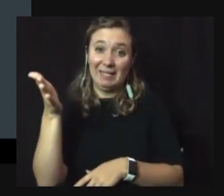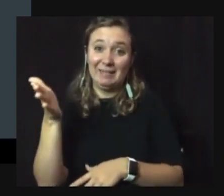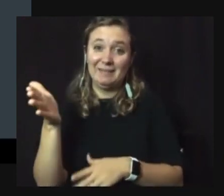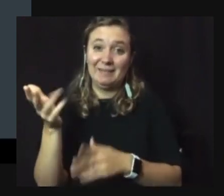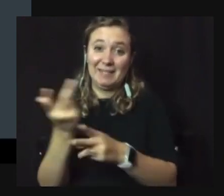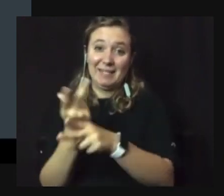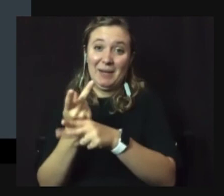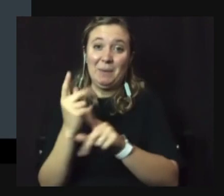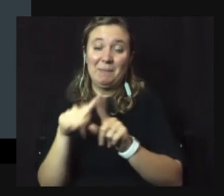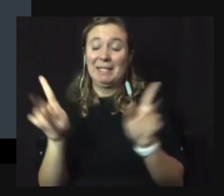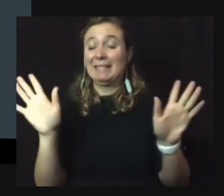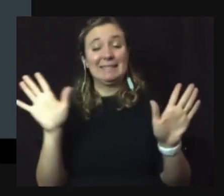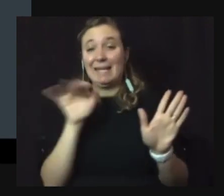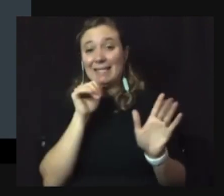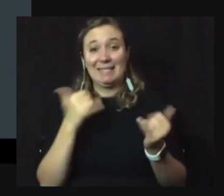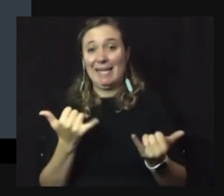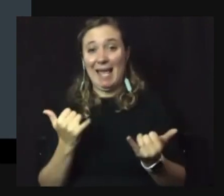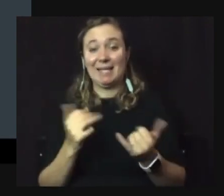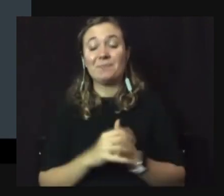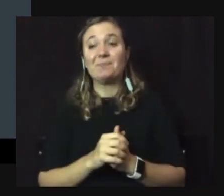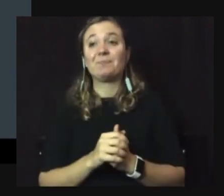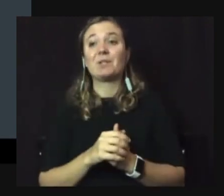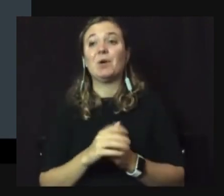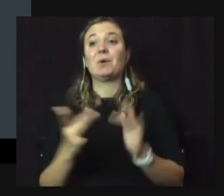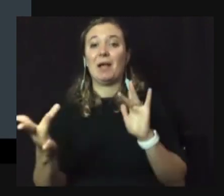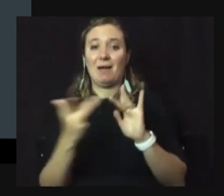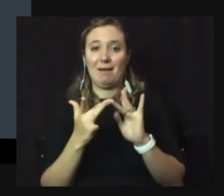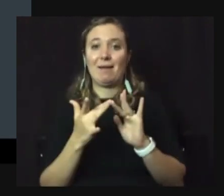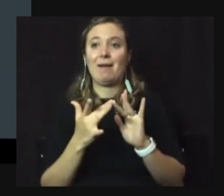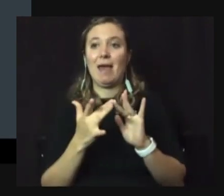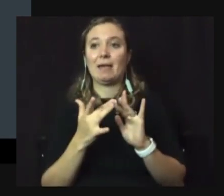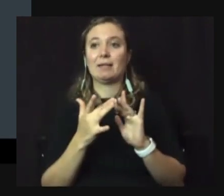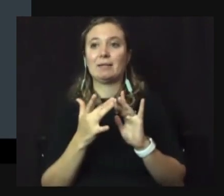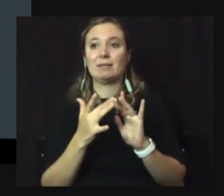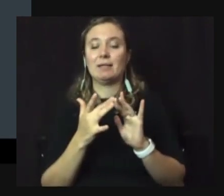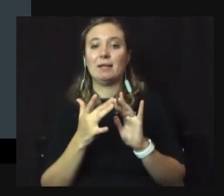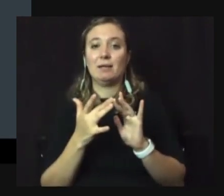So please reach out to me, the Autistic OT.